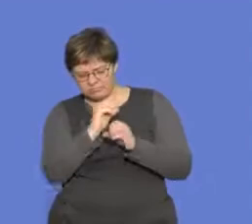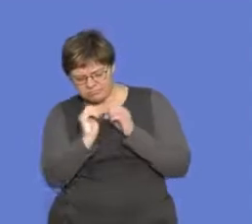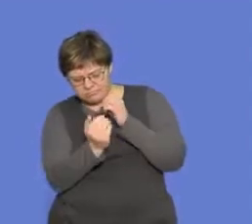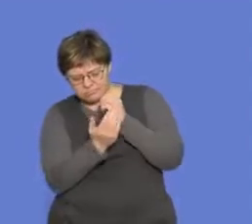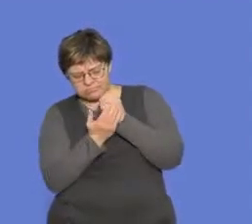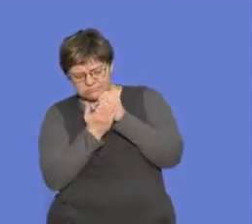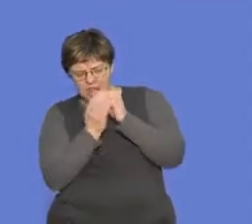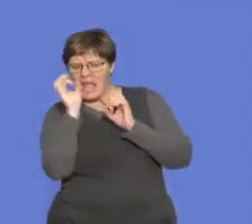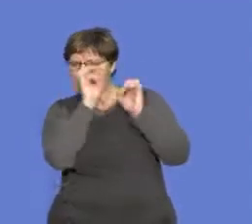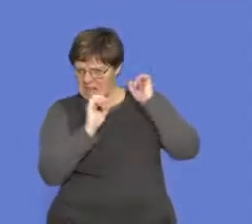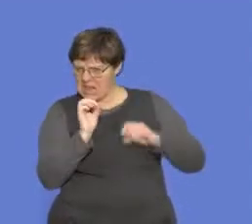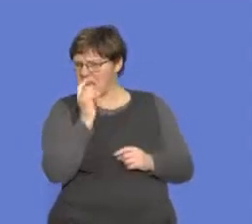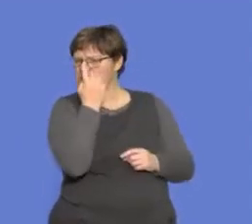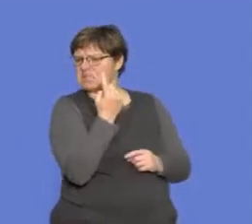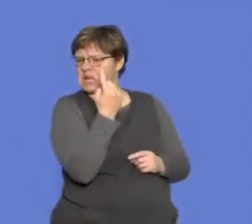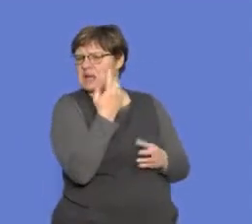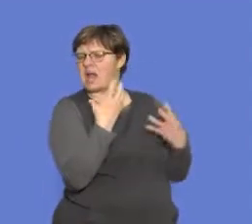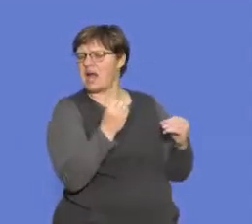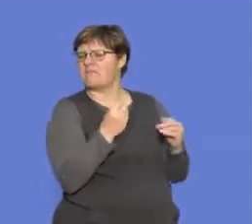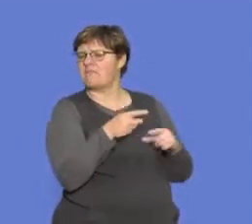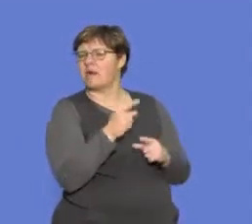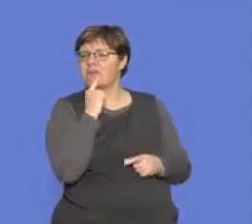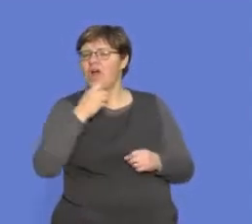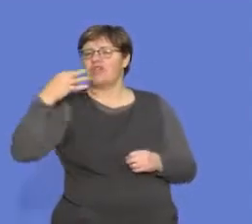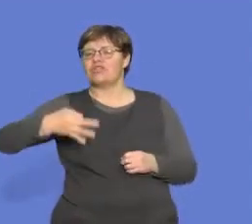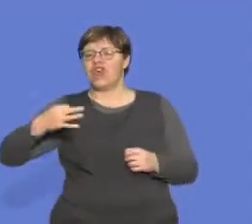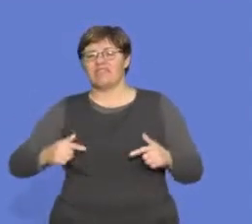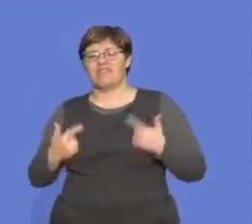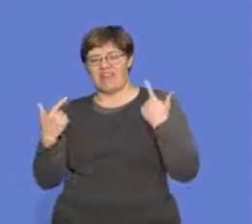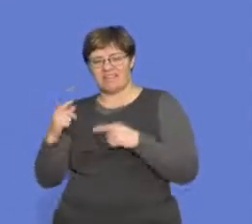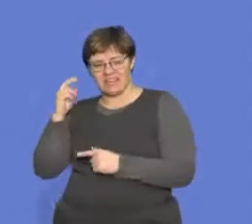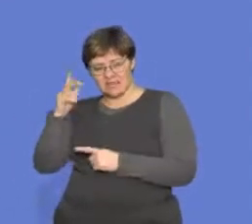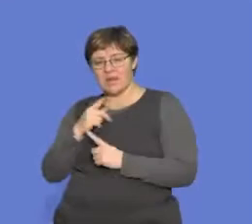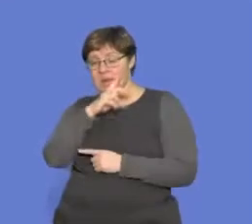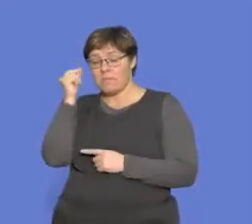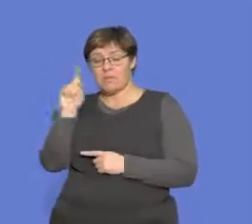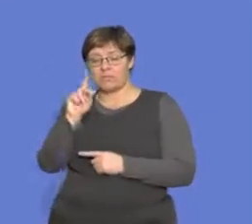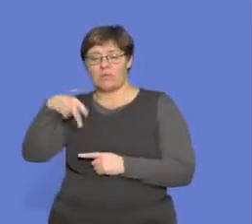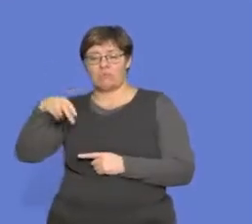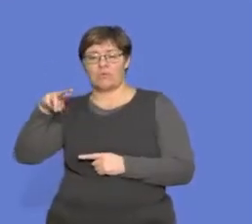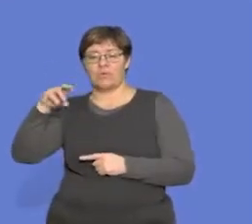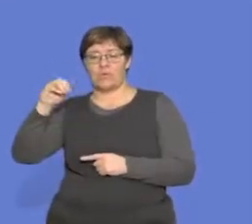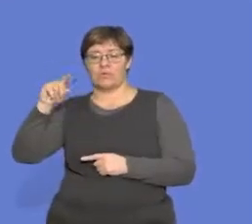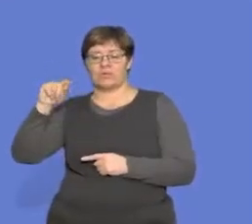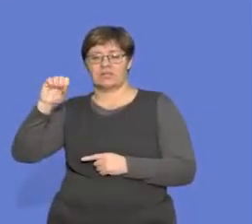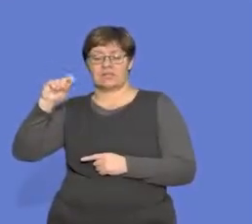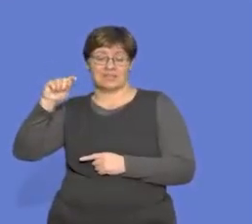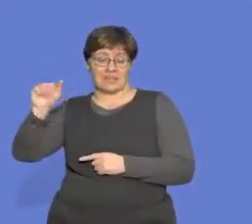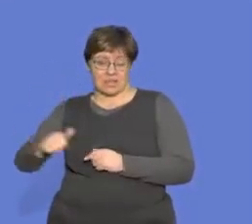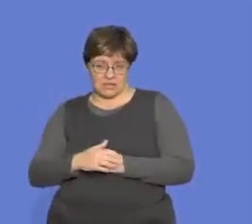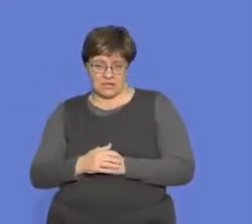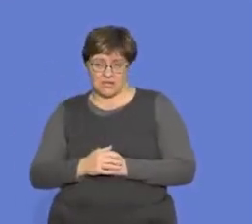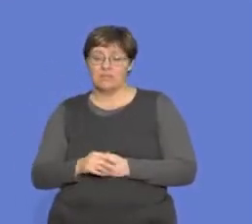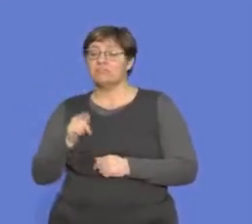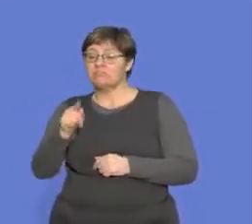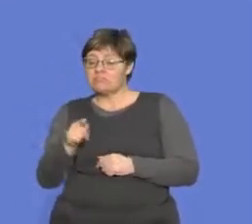organisms, and he proposed a third kingdom of life which was called Protista. And in addition to plants and animals, he had introduced